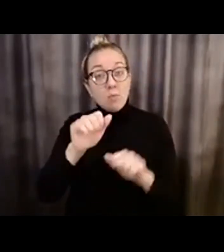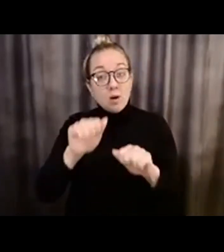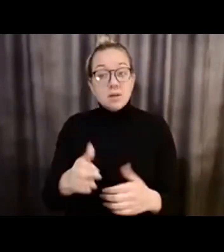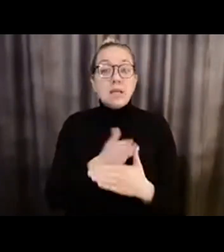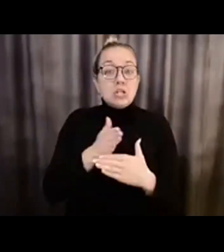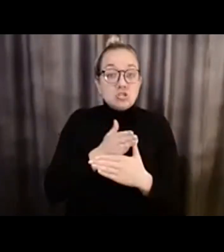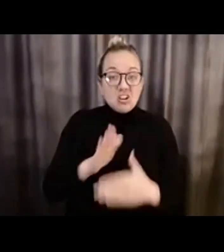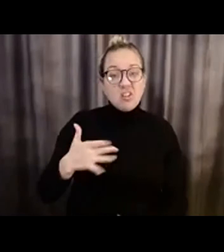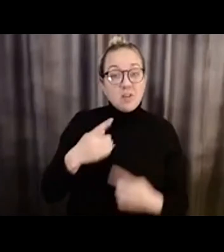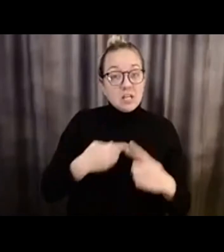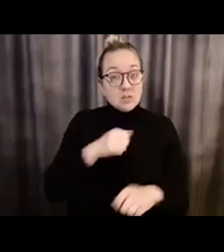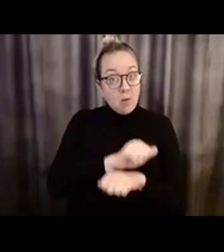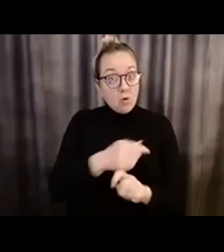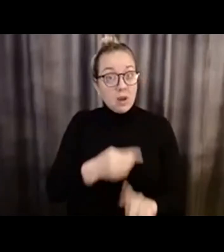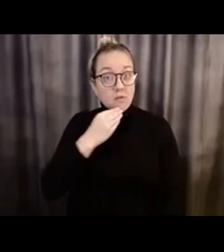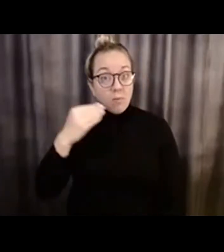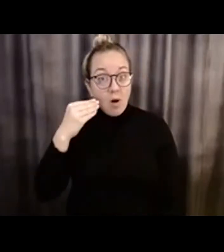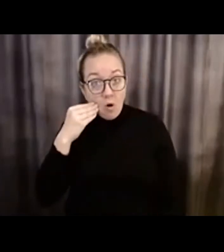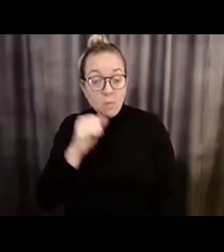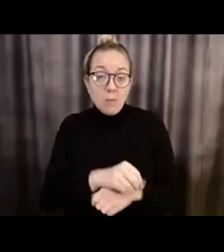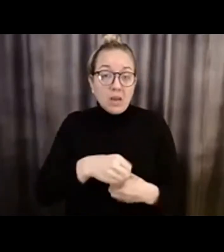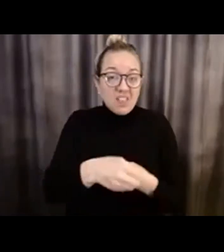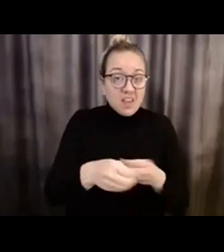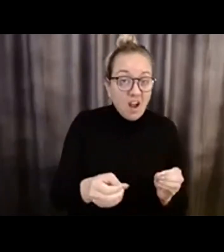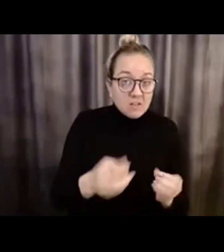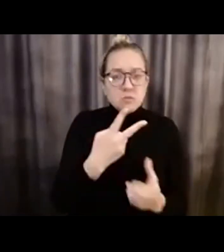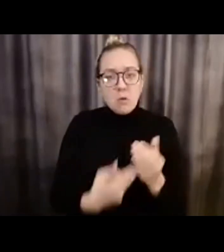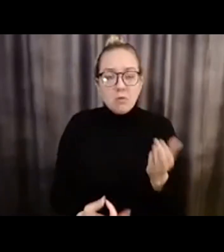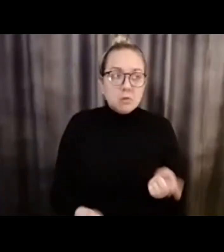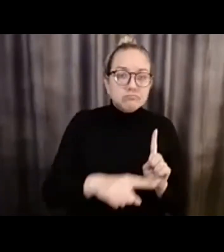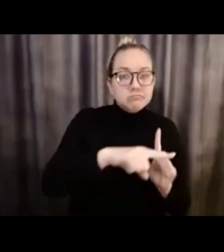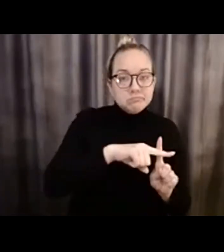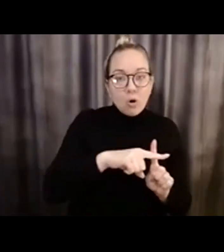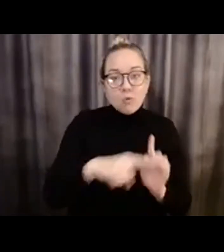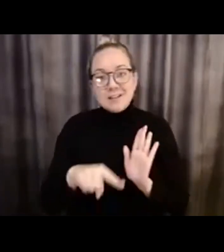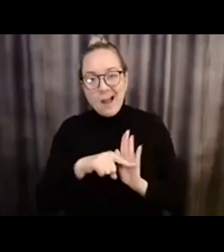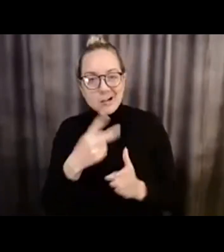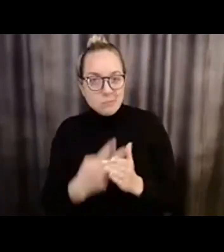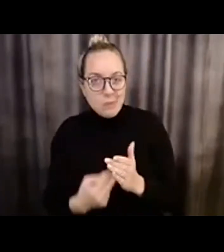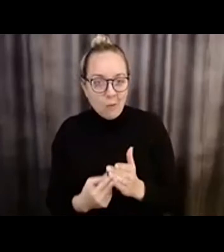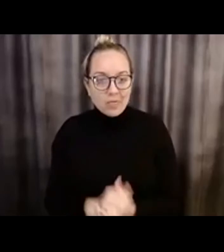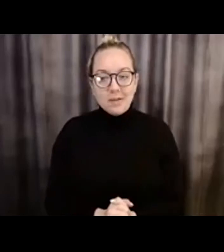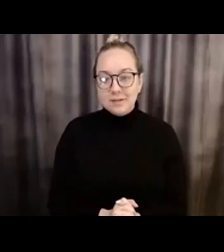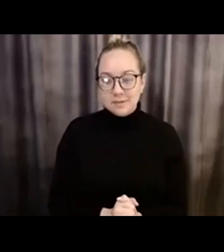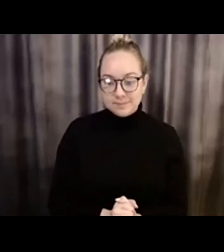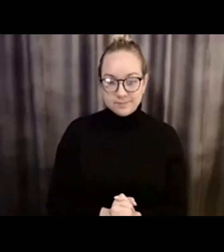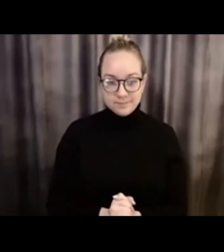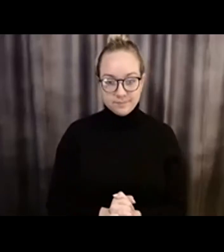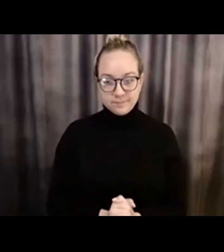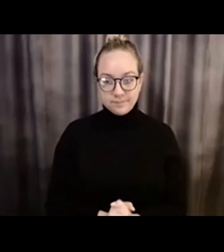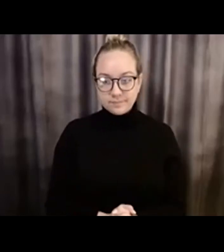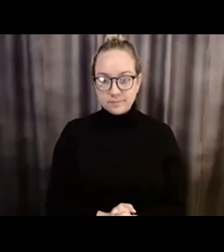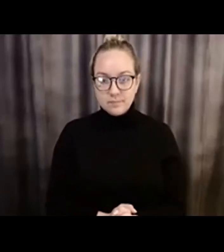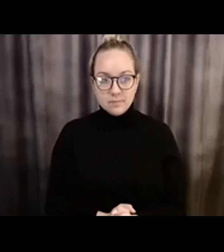home and back at the office. So just look, and they will split you into breakout rooms, and you